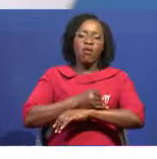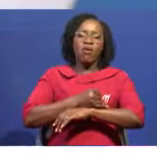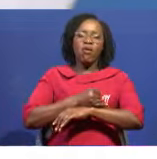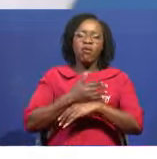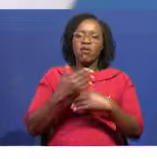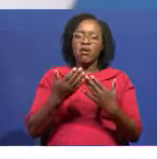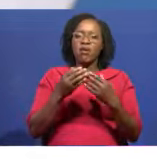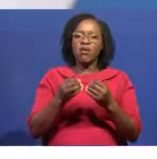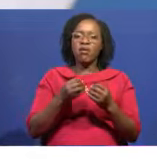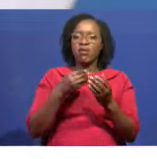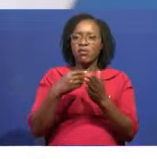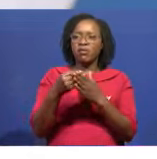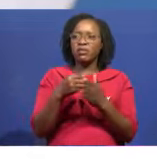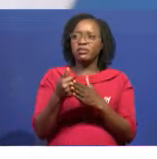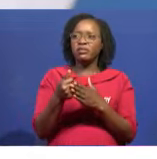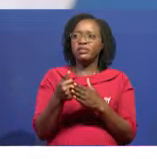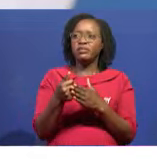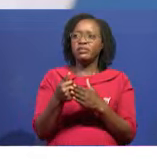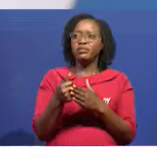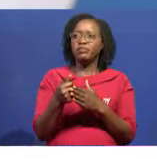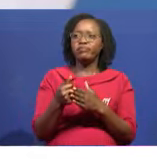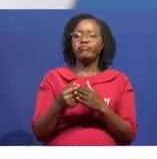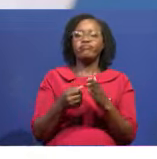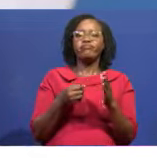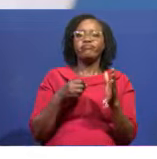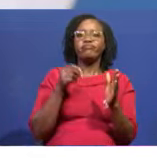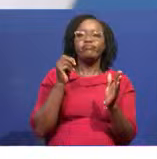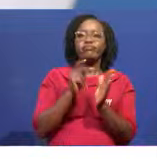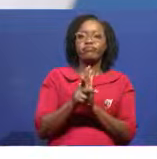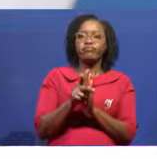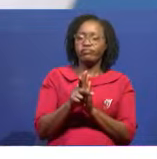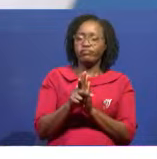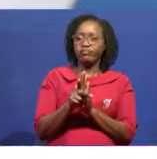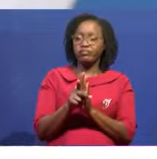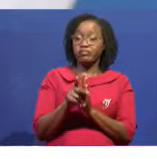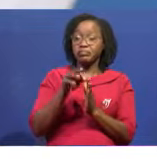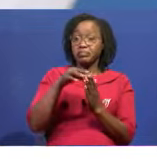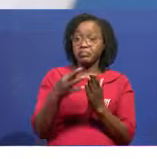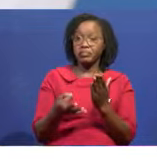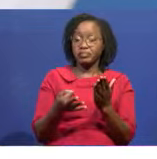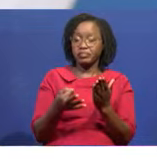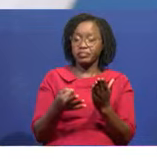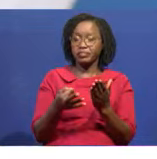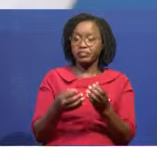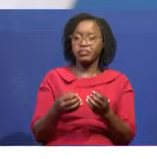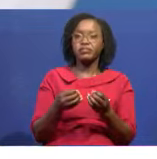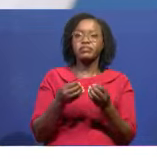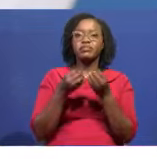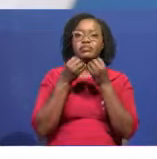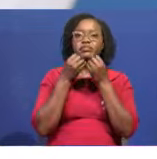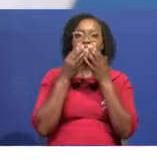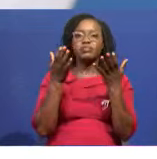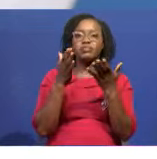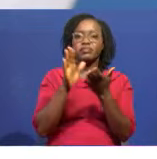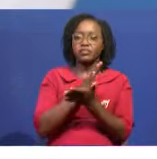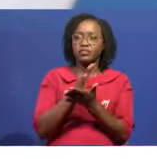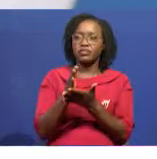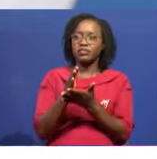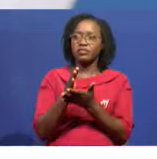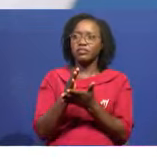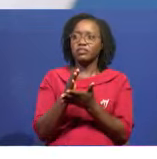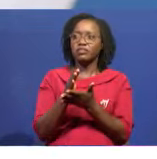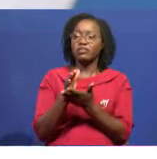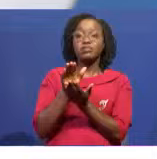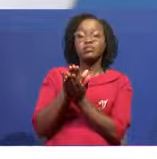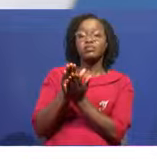ahead to issue financial fines and penalties, that if you fail to give out this information, and I did this for a